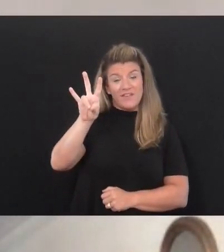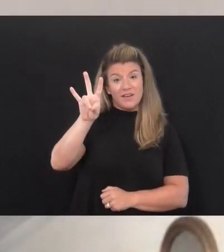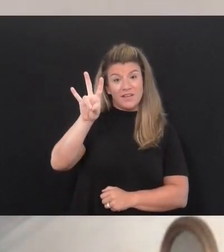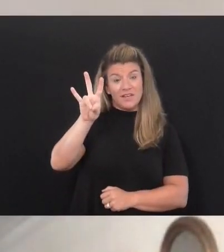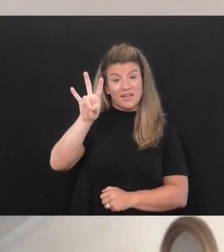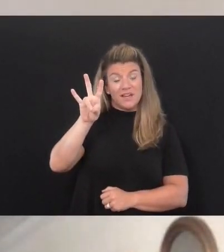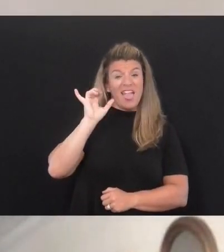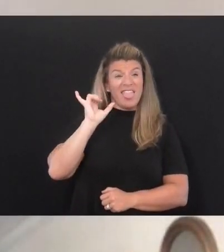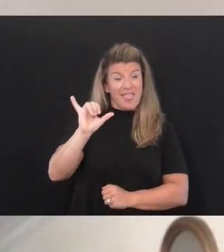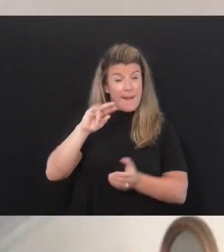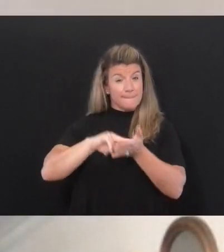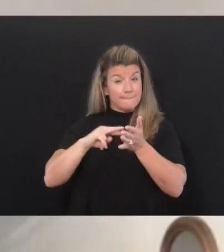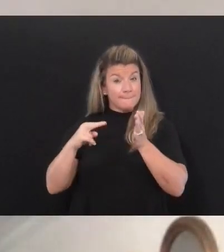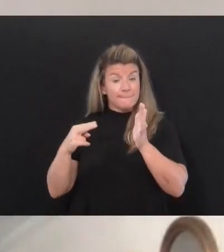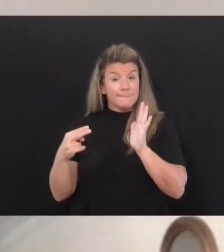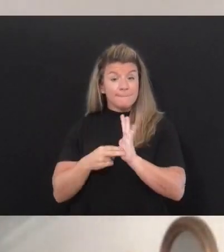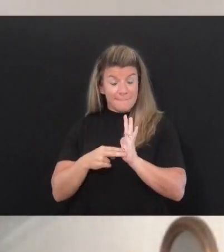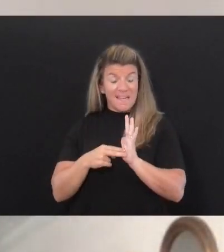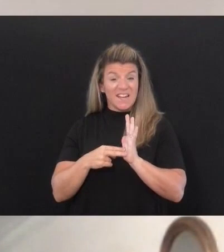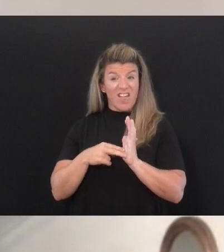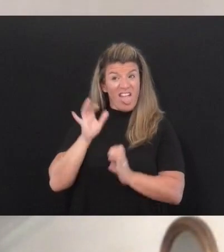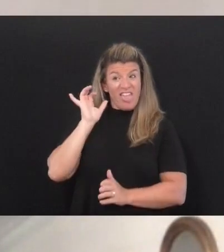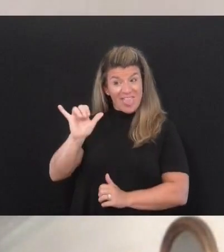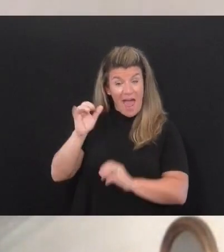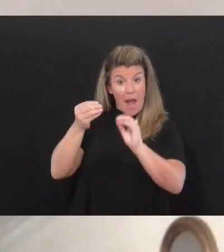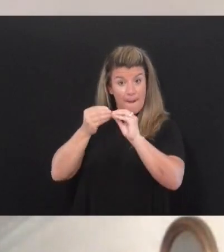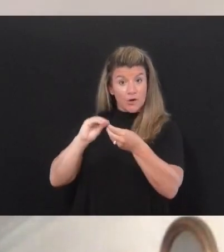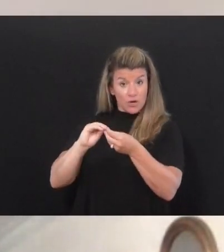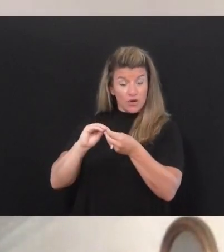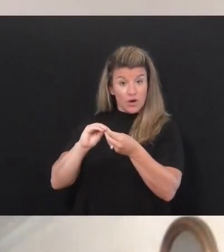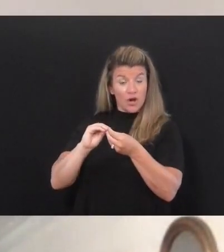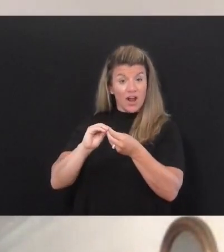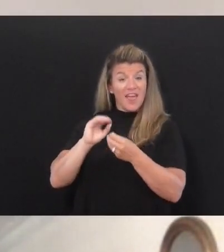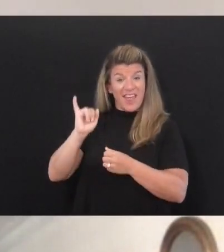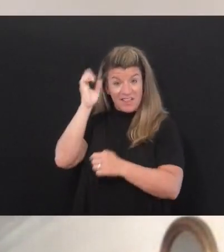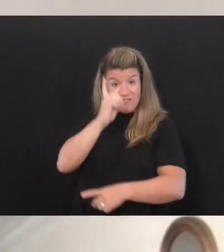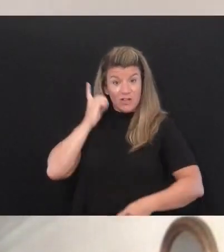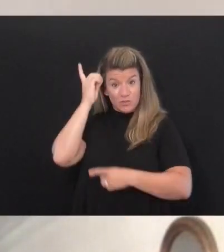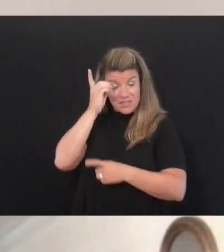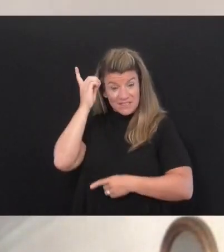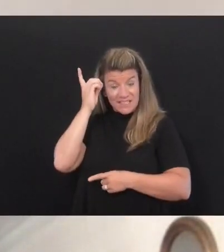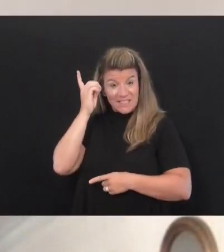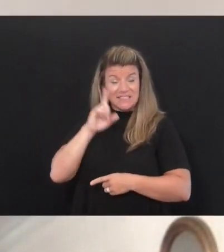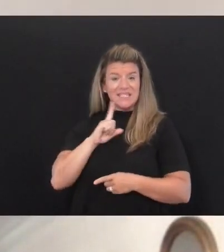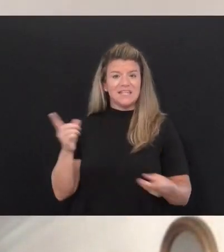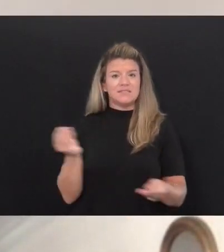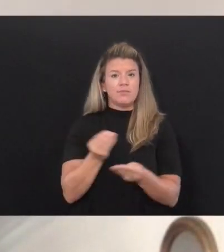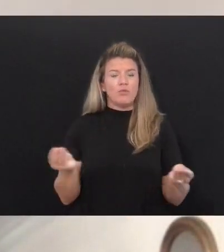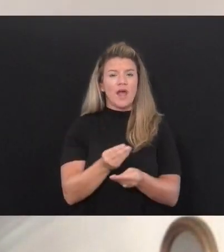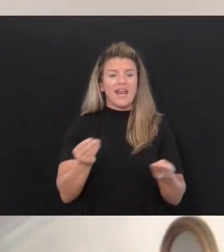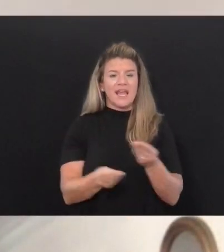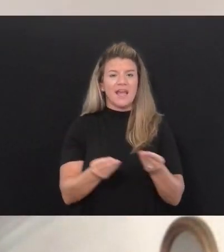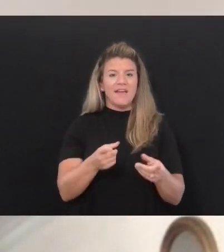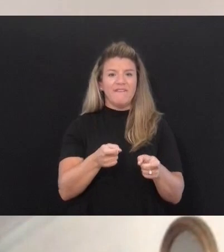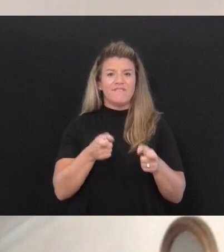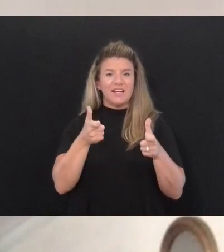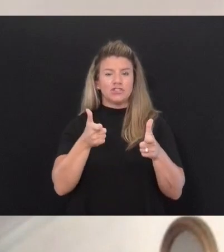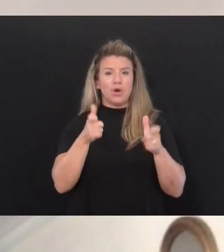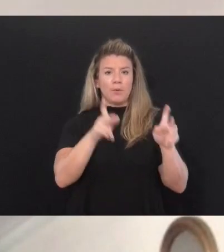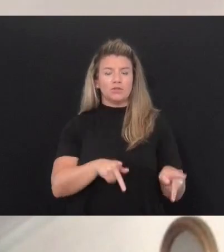game. Each venue has different opportunity for social distancing, and we just hope